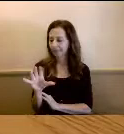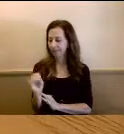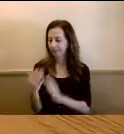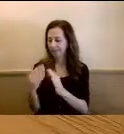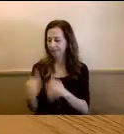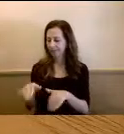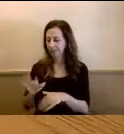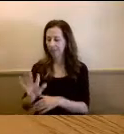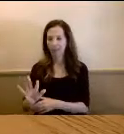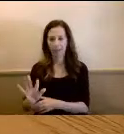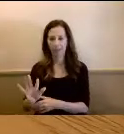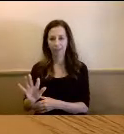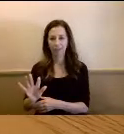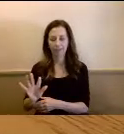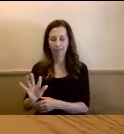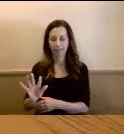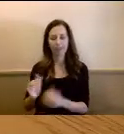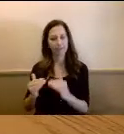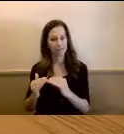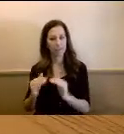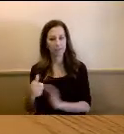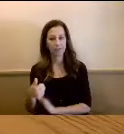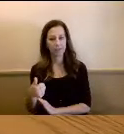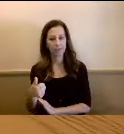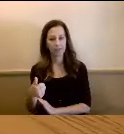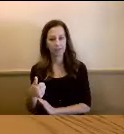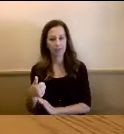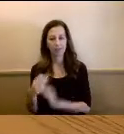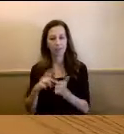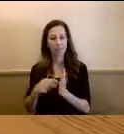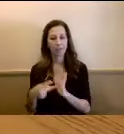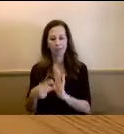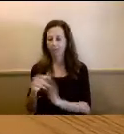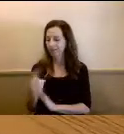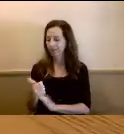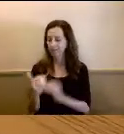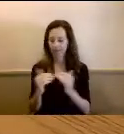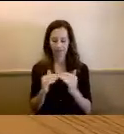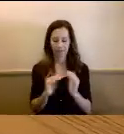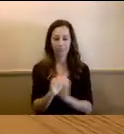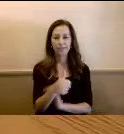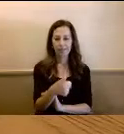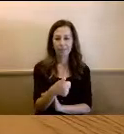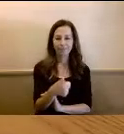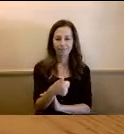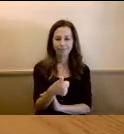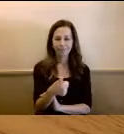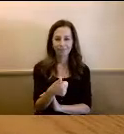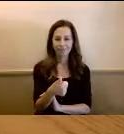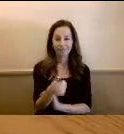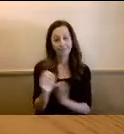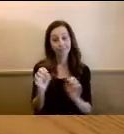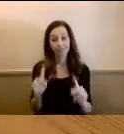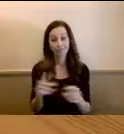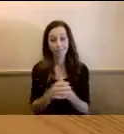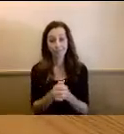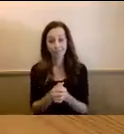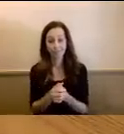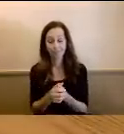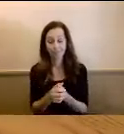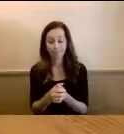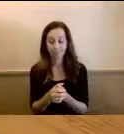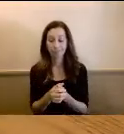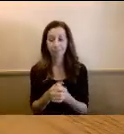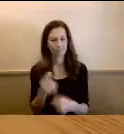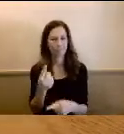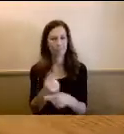50 divided by 5 is 10. So we've got 10 equals 10. Okay, so this is